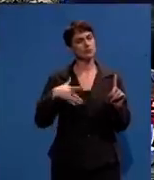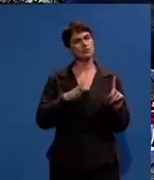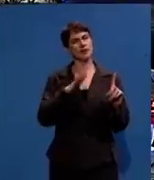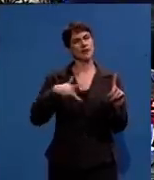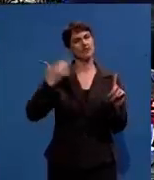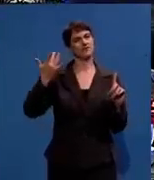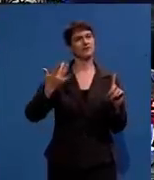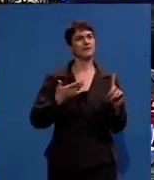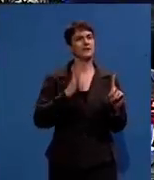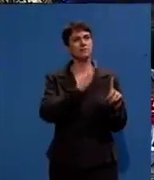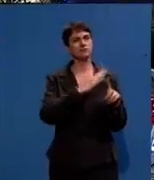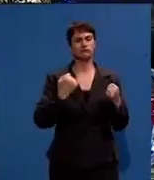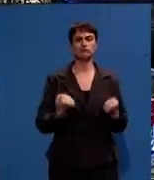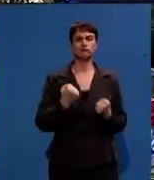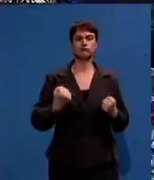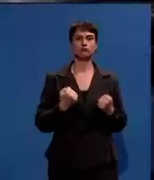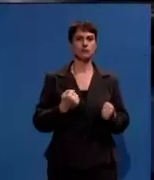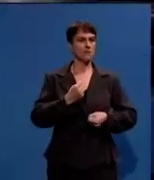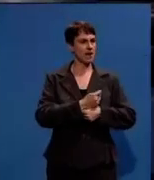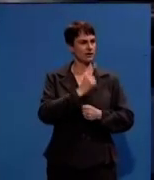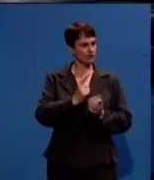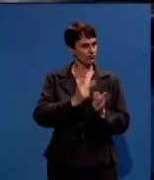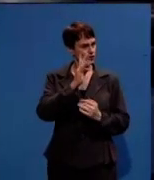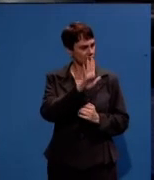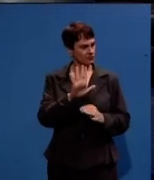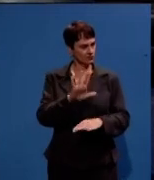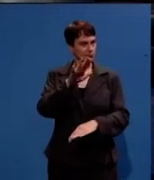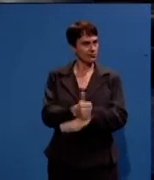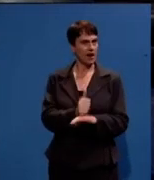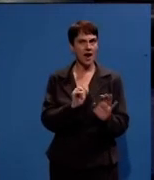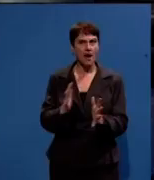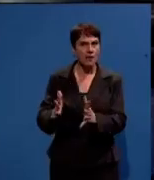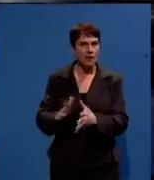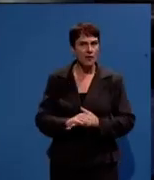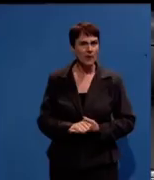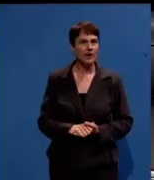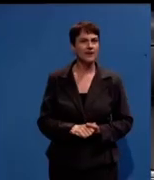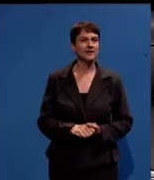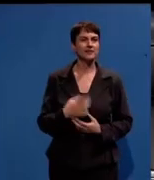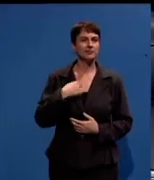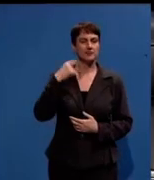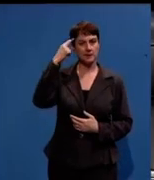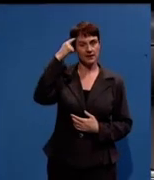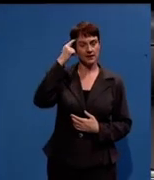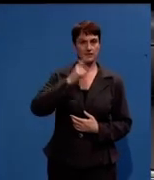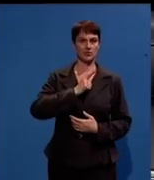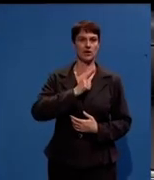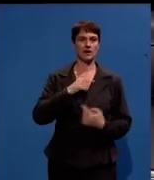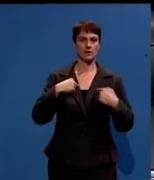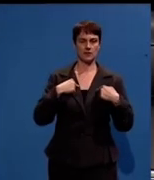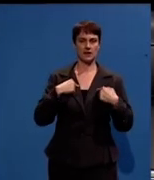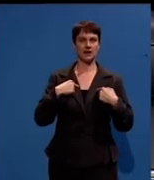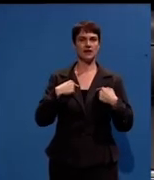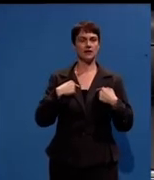his humanitarian efforts help you set up the projects that you work with and start contributing there? I think by becoming part of the change